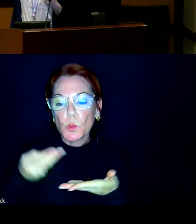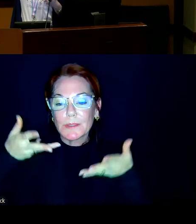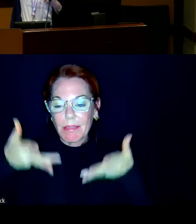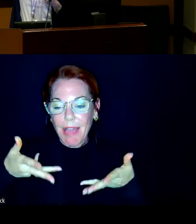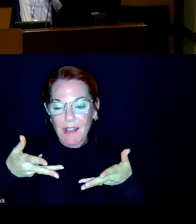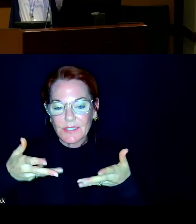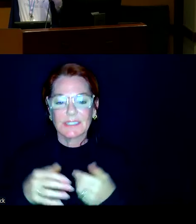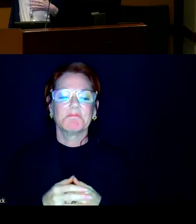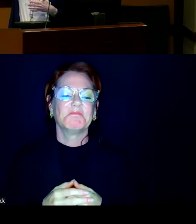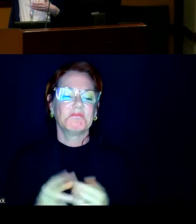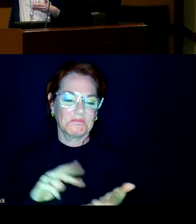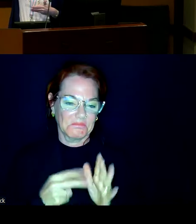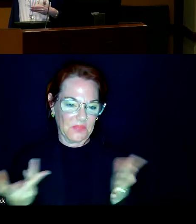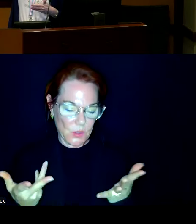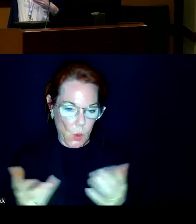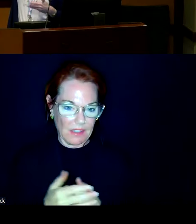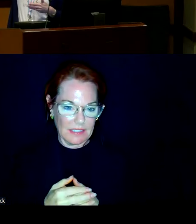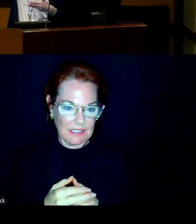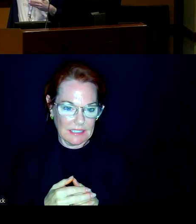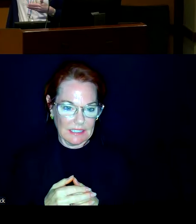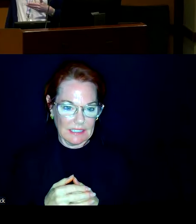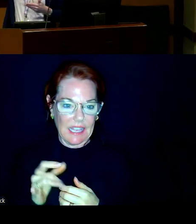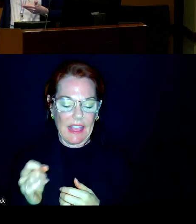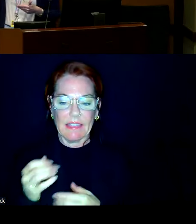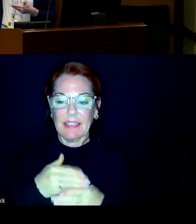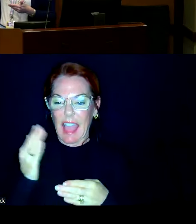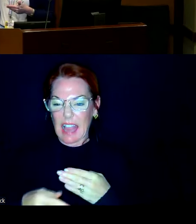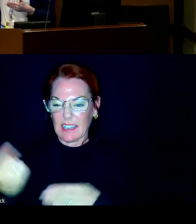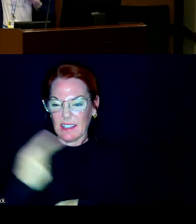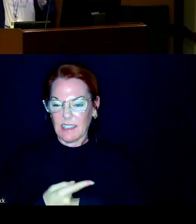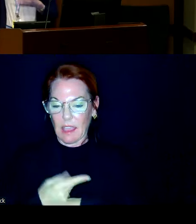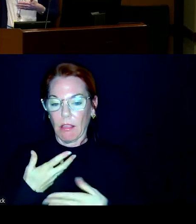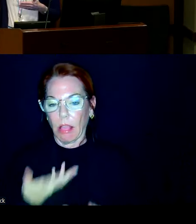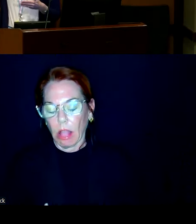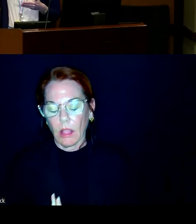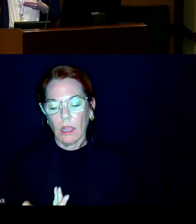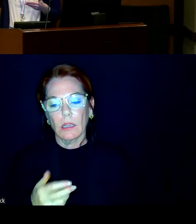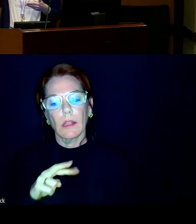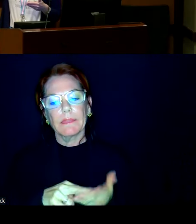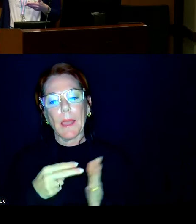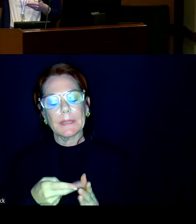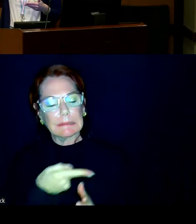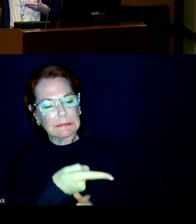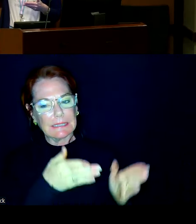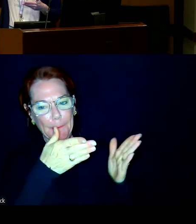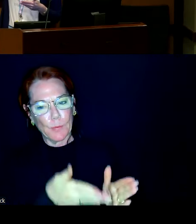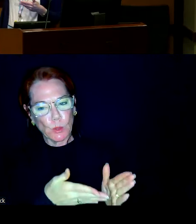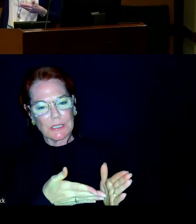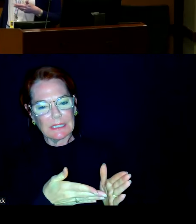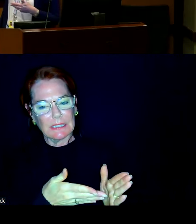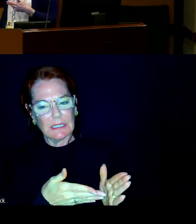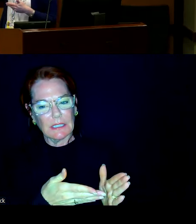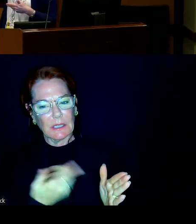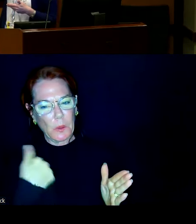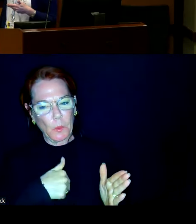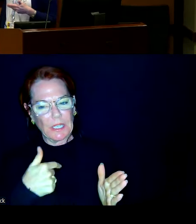too, because we shouldn't put the onus on somebody to speak up for themselves, because we don't know how many times they've been misgendered. We don't know how